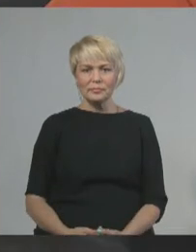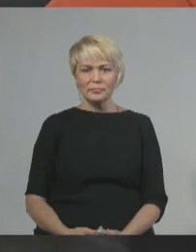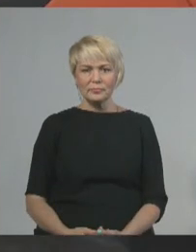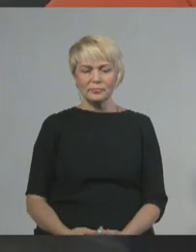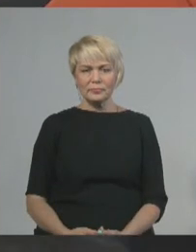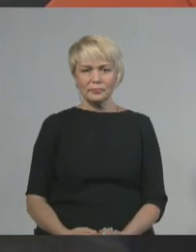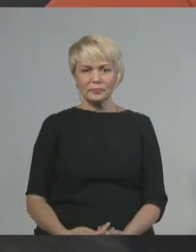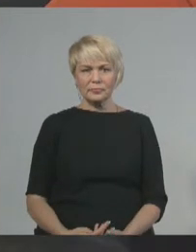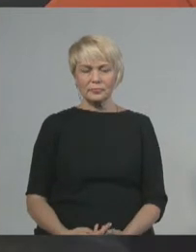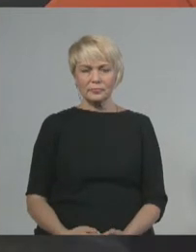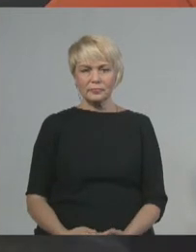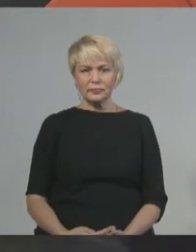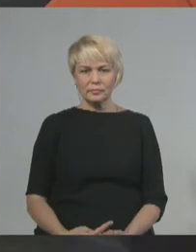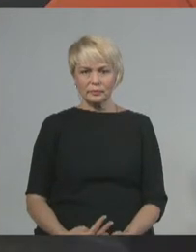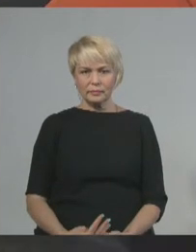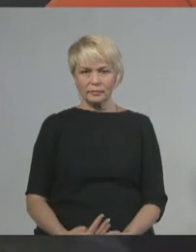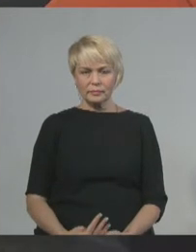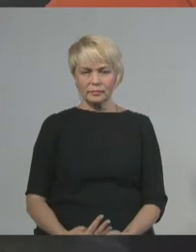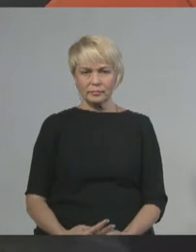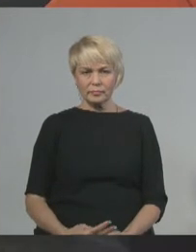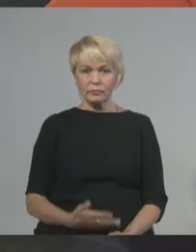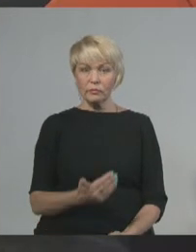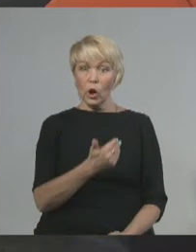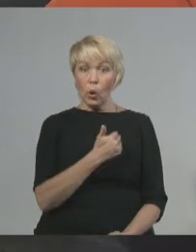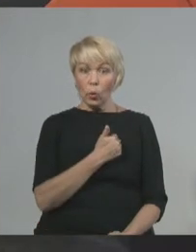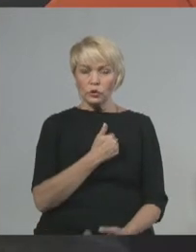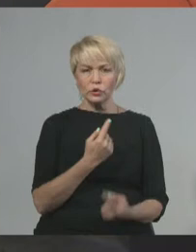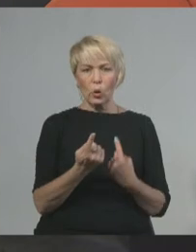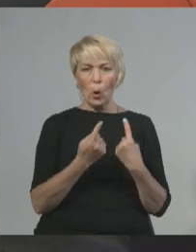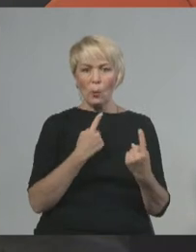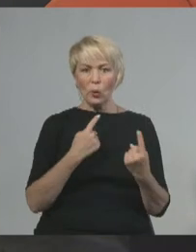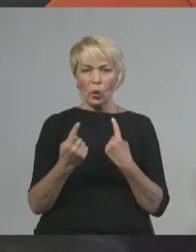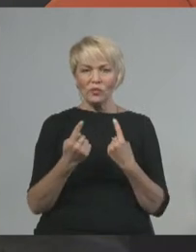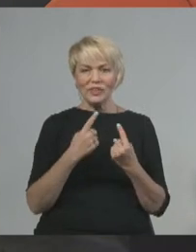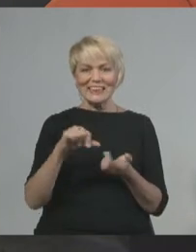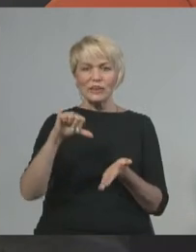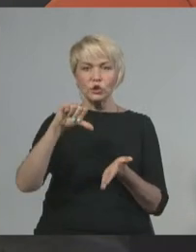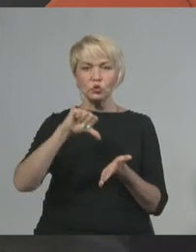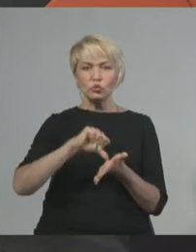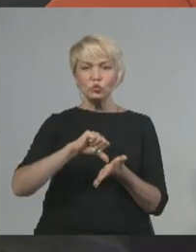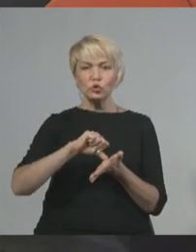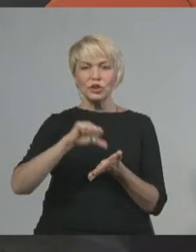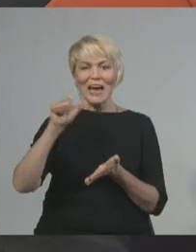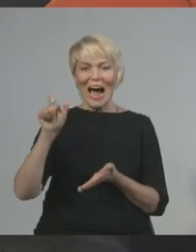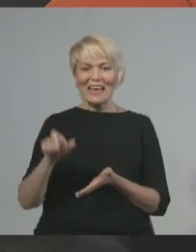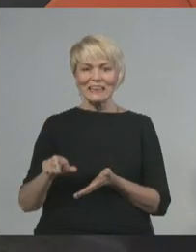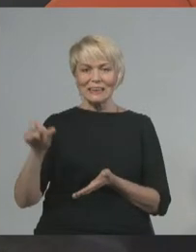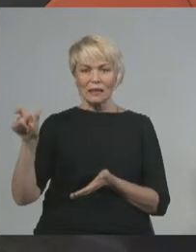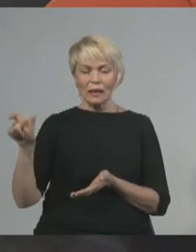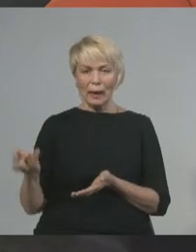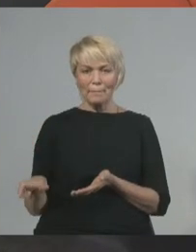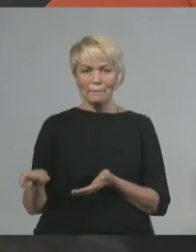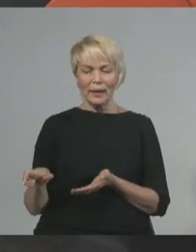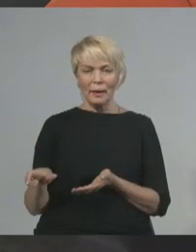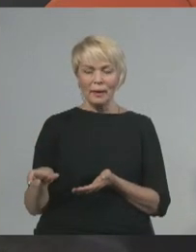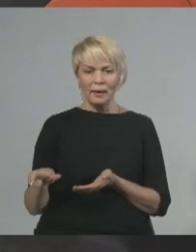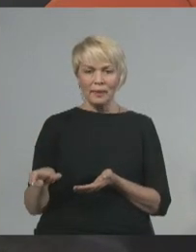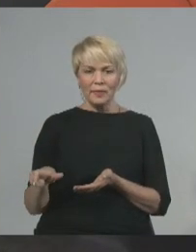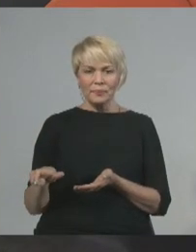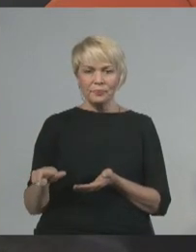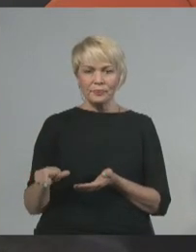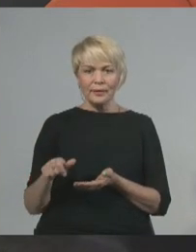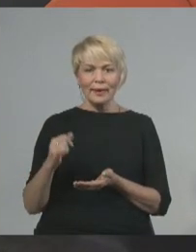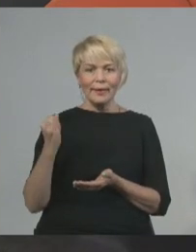regarding the concept of partisanship of media political allegiance ideological ideological